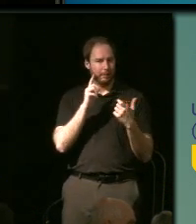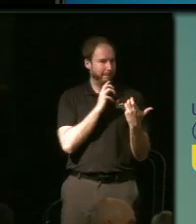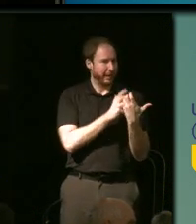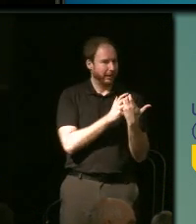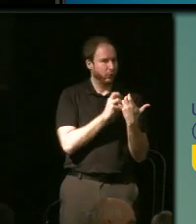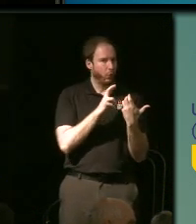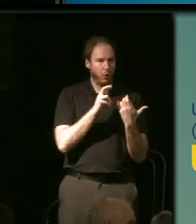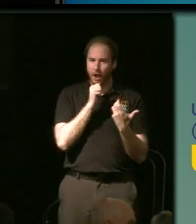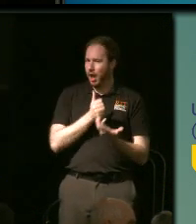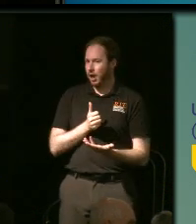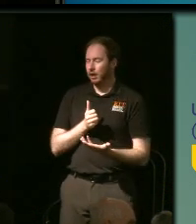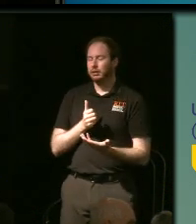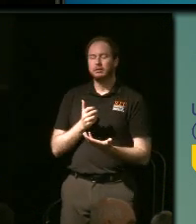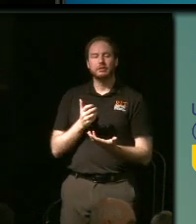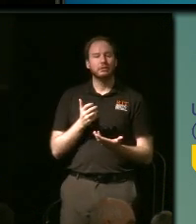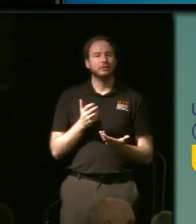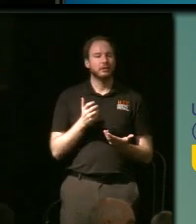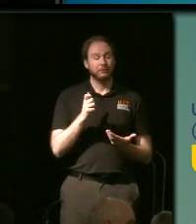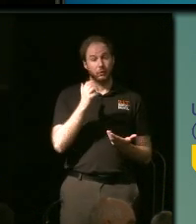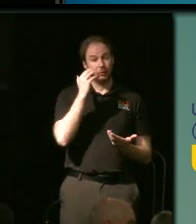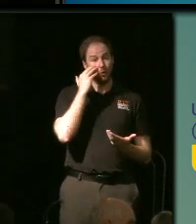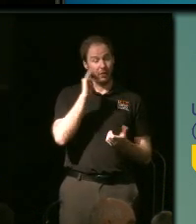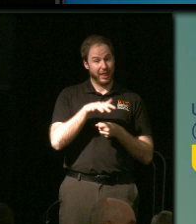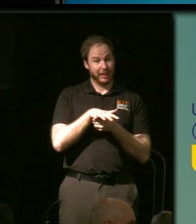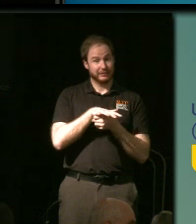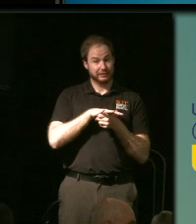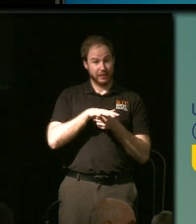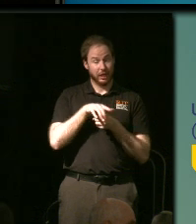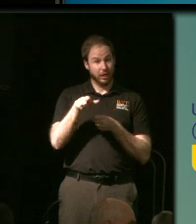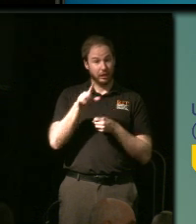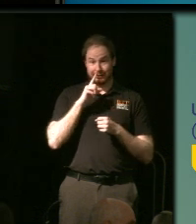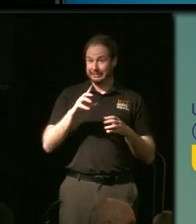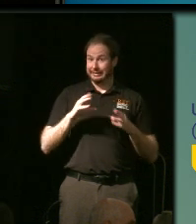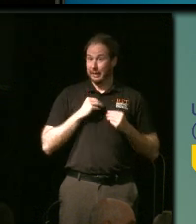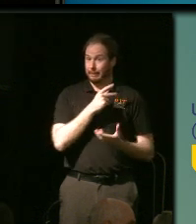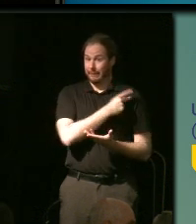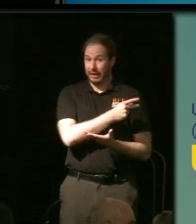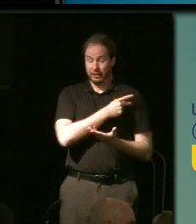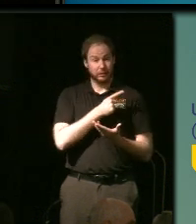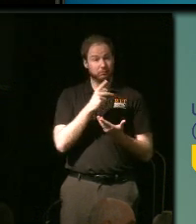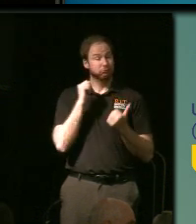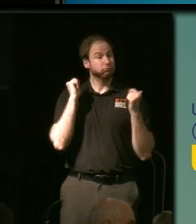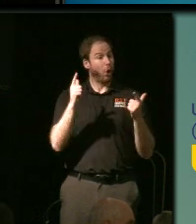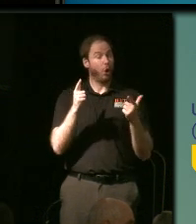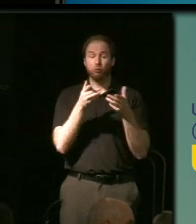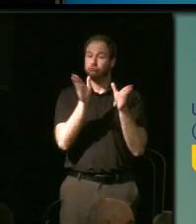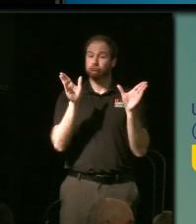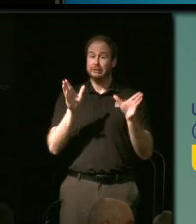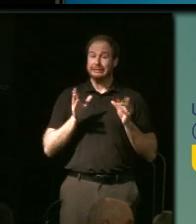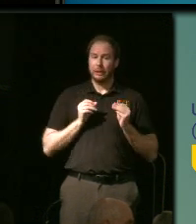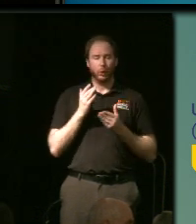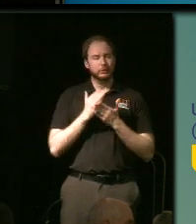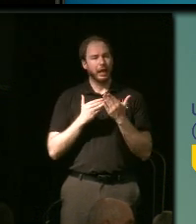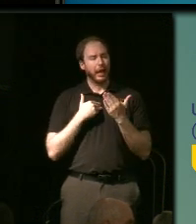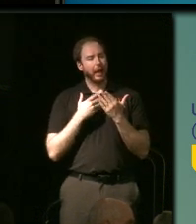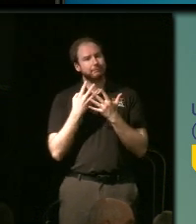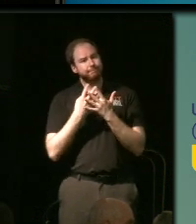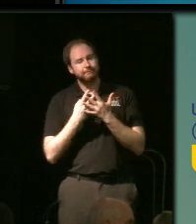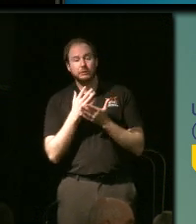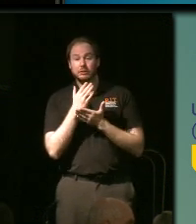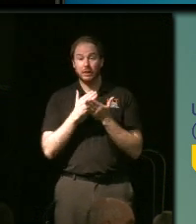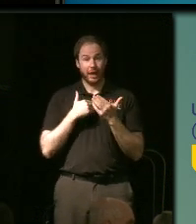trial. And you have to know if the site is accepting patients from everywhere. And are there open